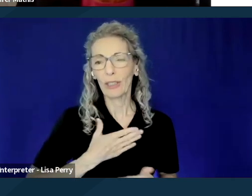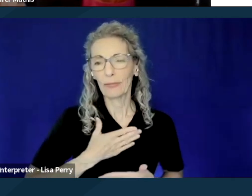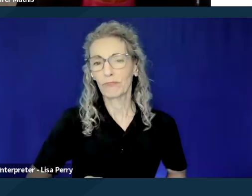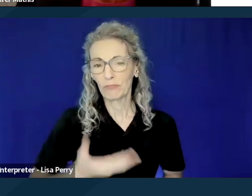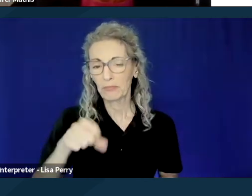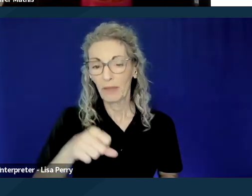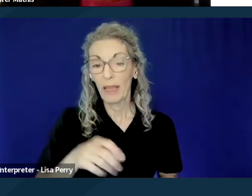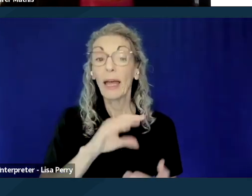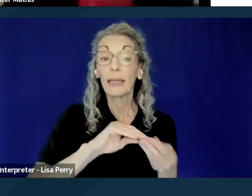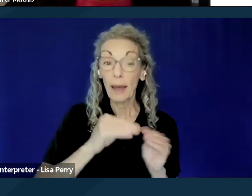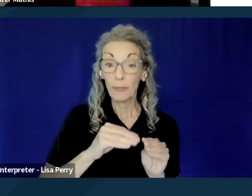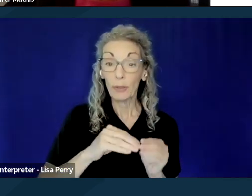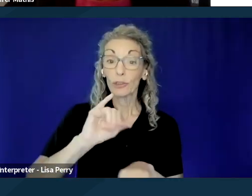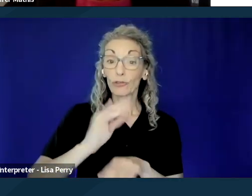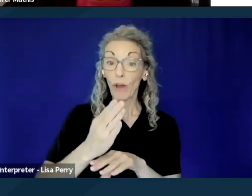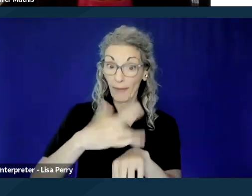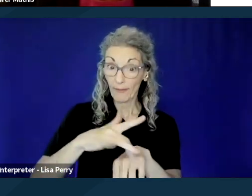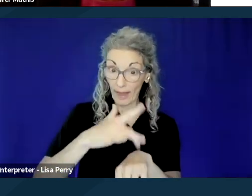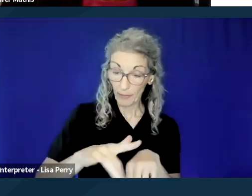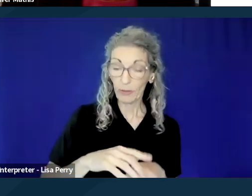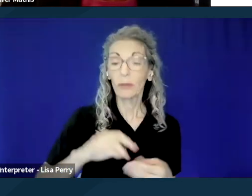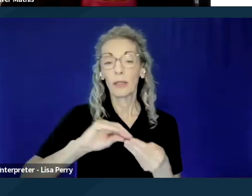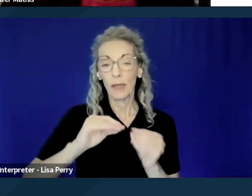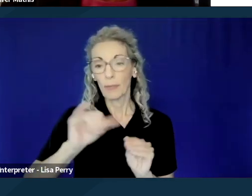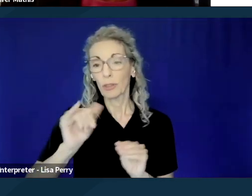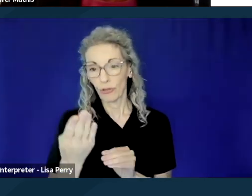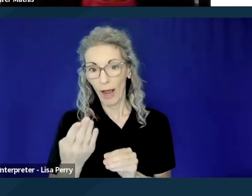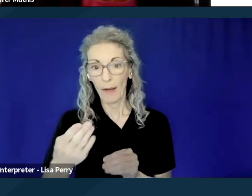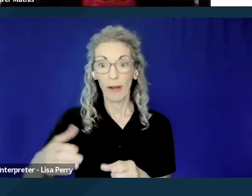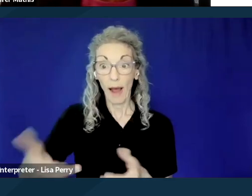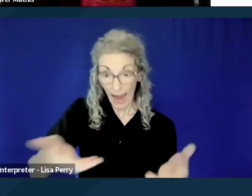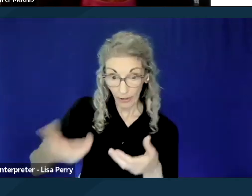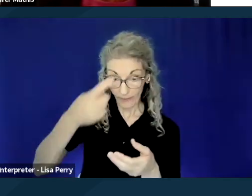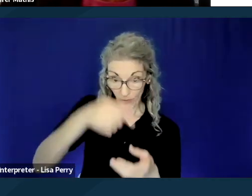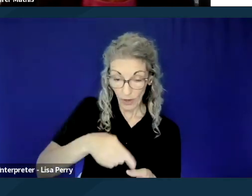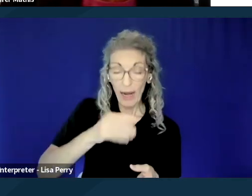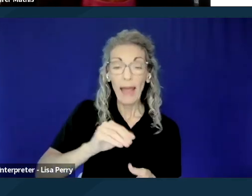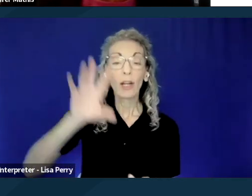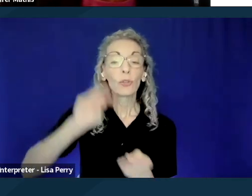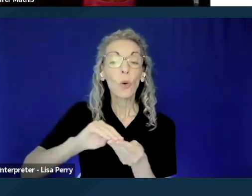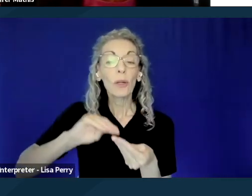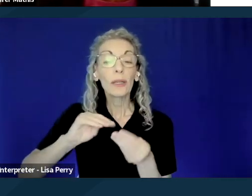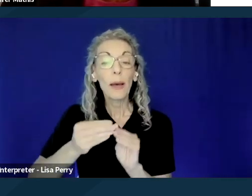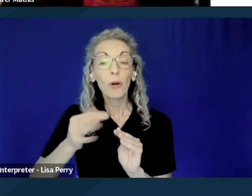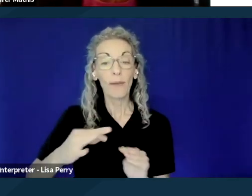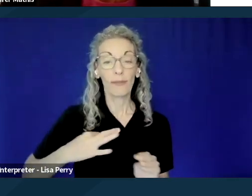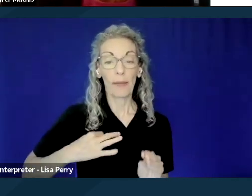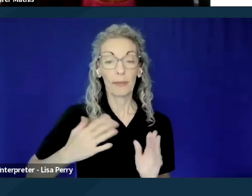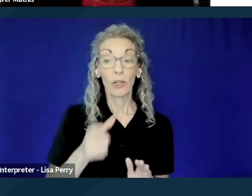jobs filled, and the total number of applicants that were hired,